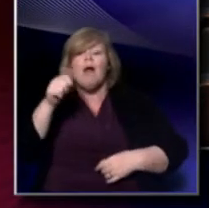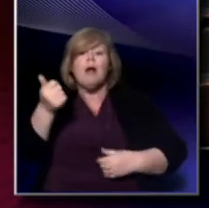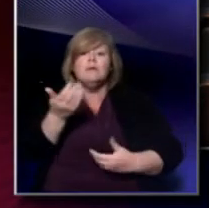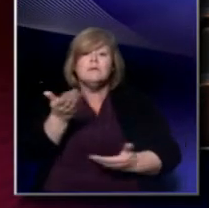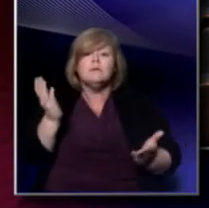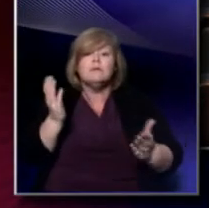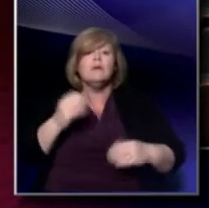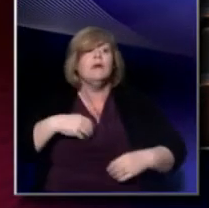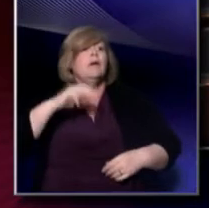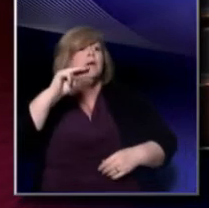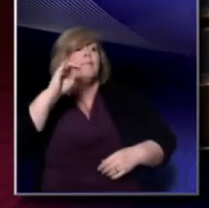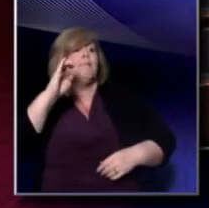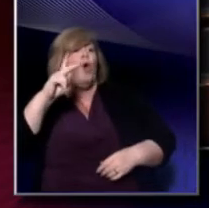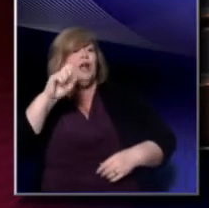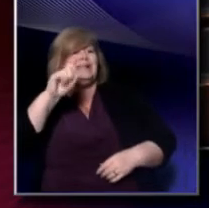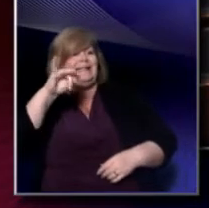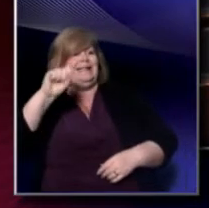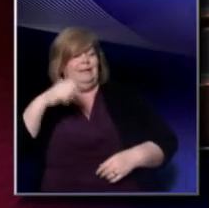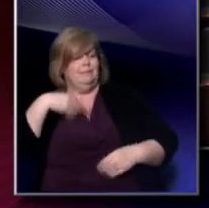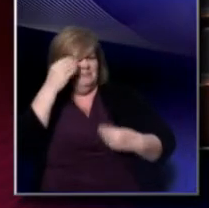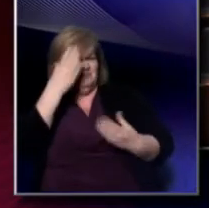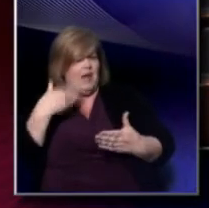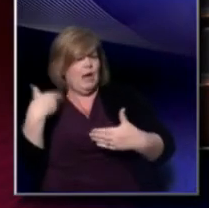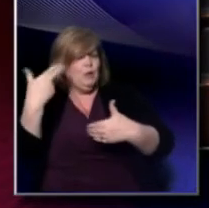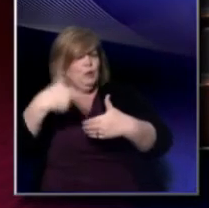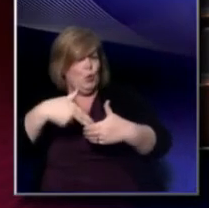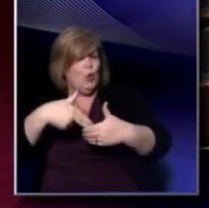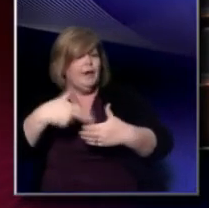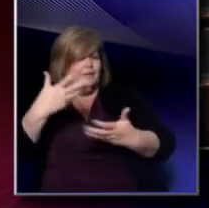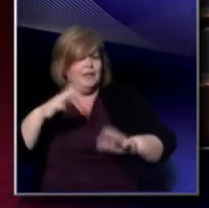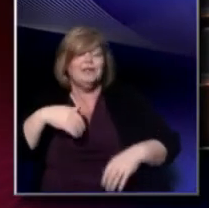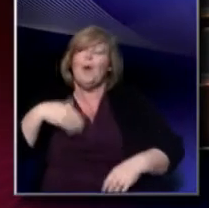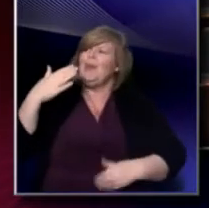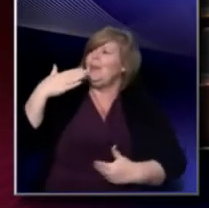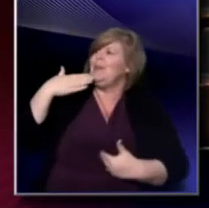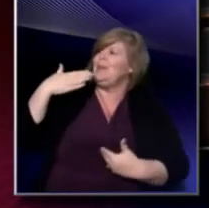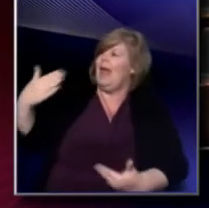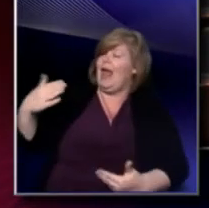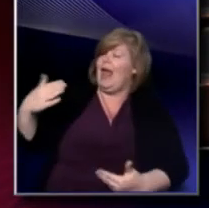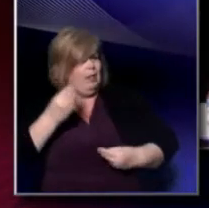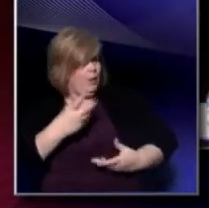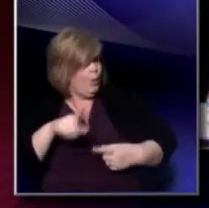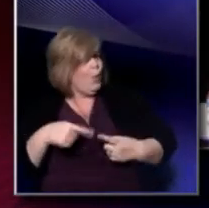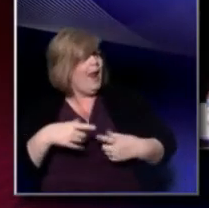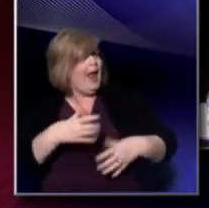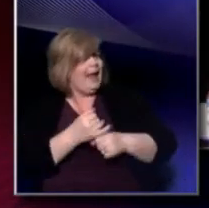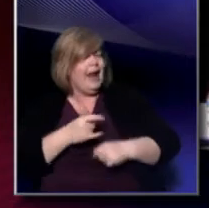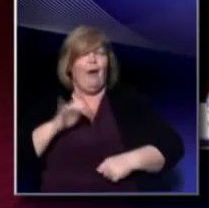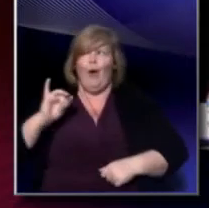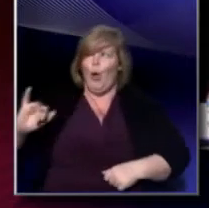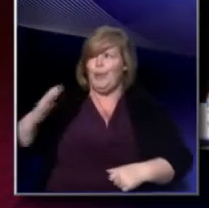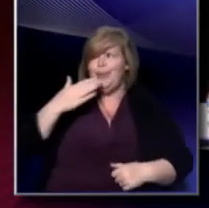This is Mark Sims. I just want to let you know I joined the call. Thank you. Thank you. You can take over.